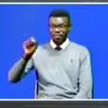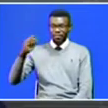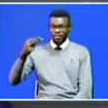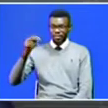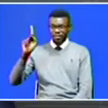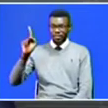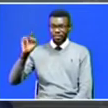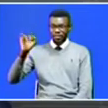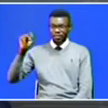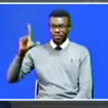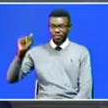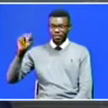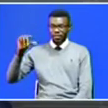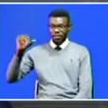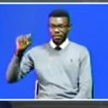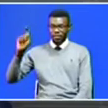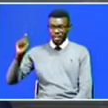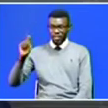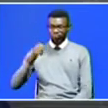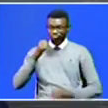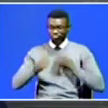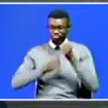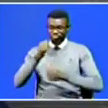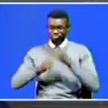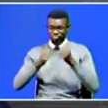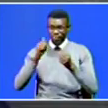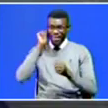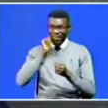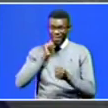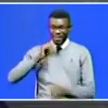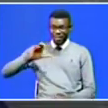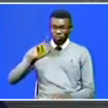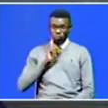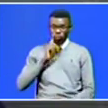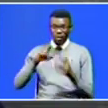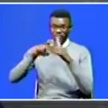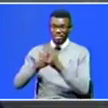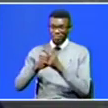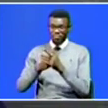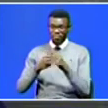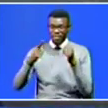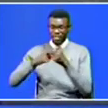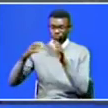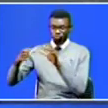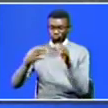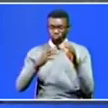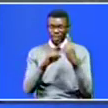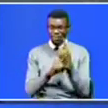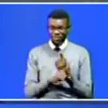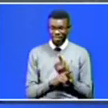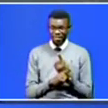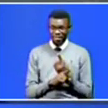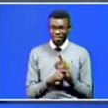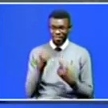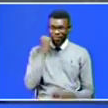Country Championships that will be held in Nandi County, set to take place tomorrow. The race attracts six categories, which include the